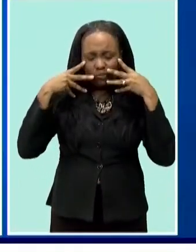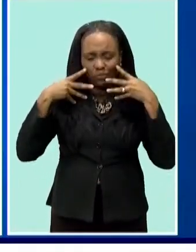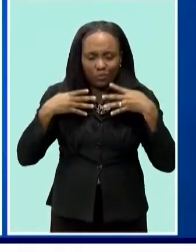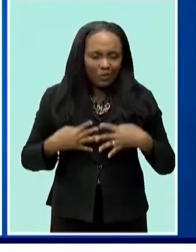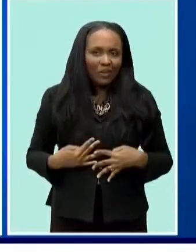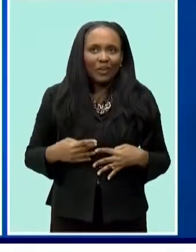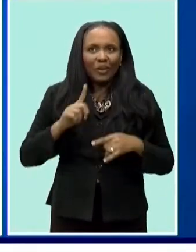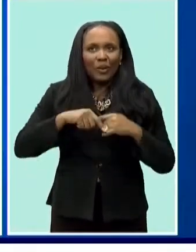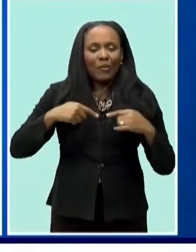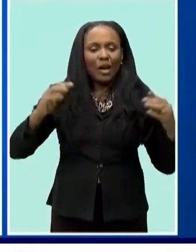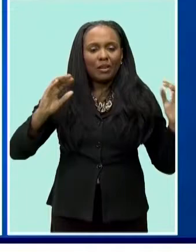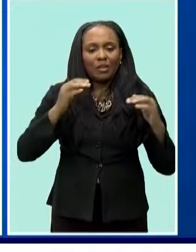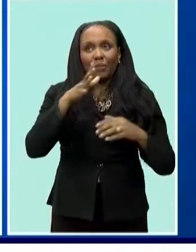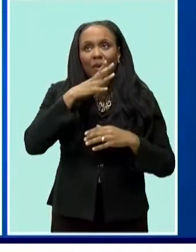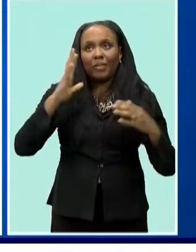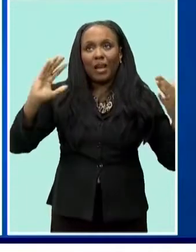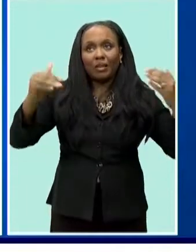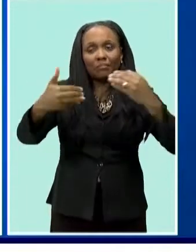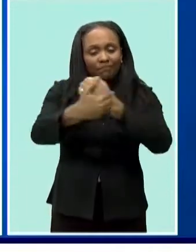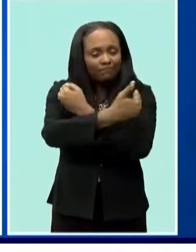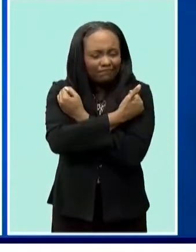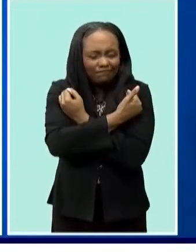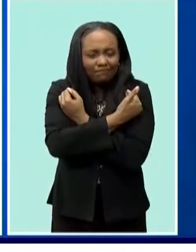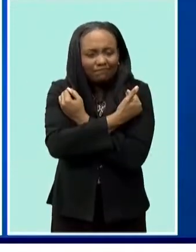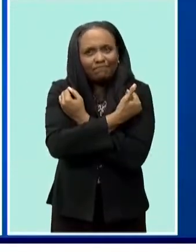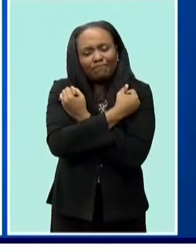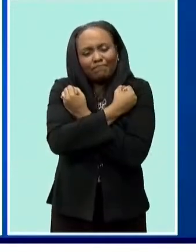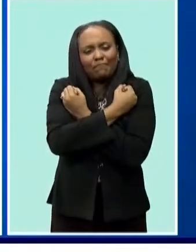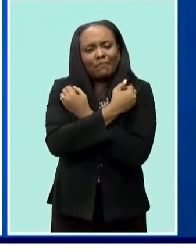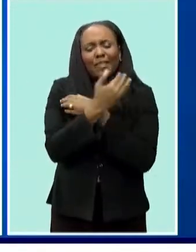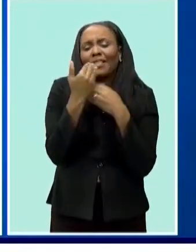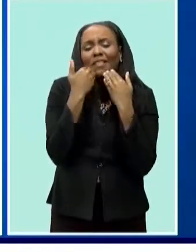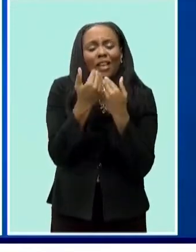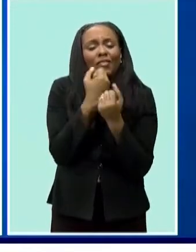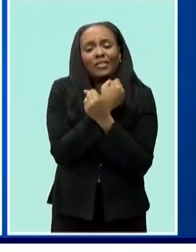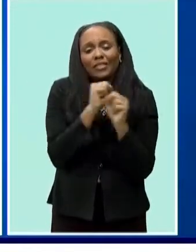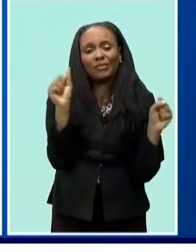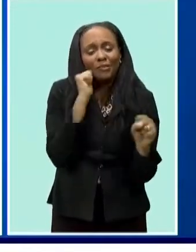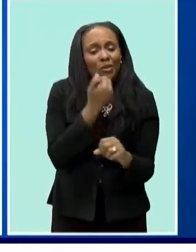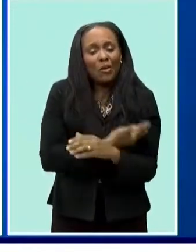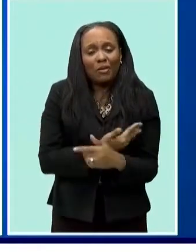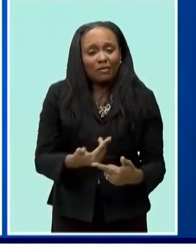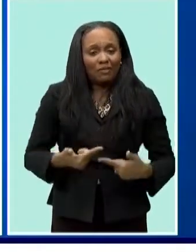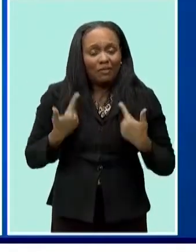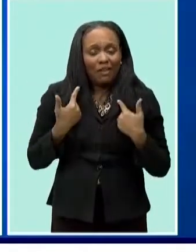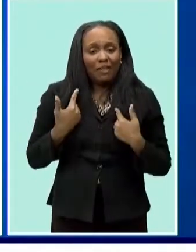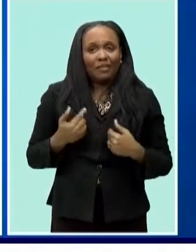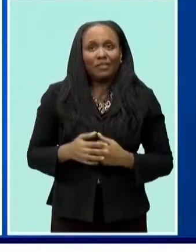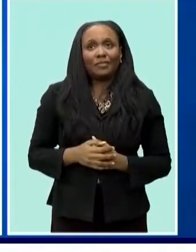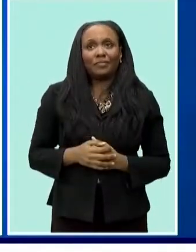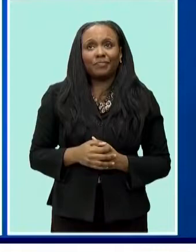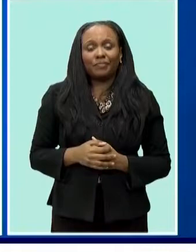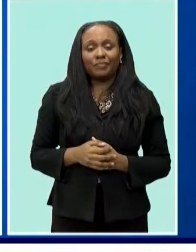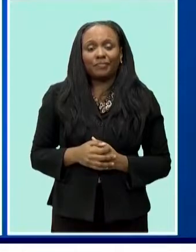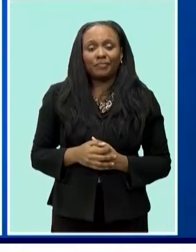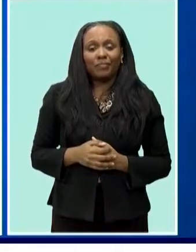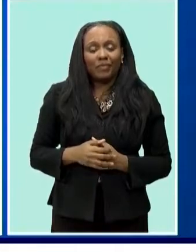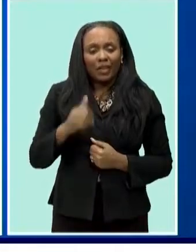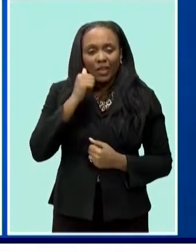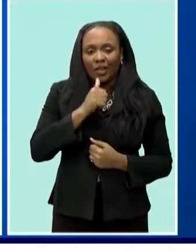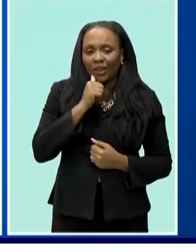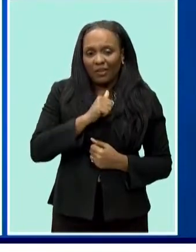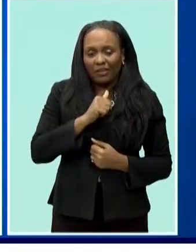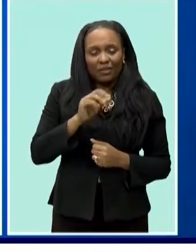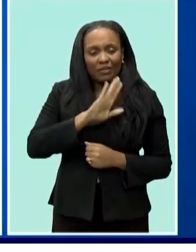Allison embraced him, personally thanking him for saving her daughter's life. April 30th is a day Alicia will